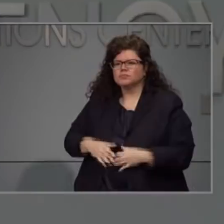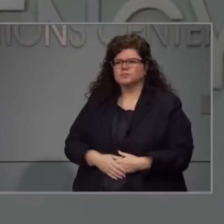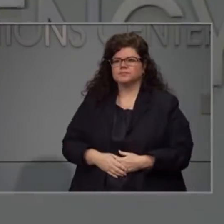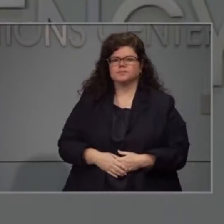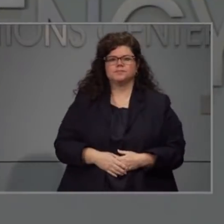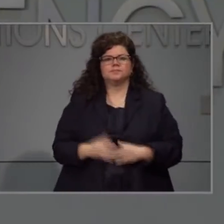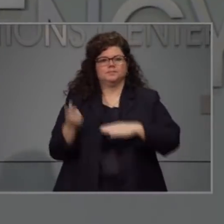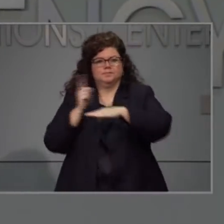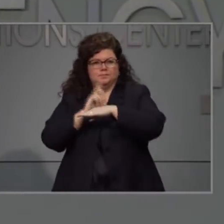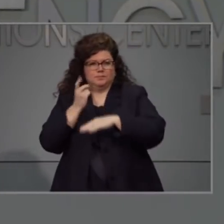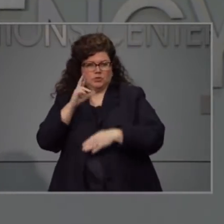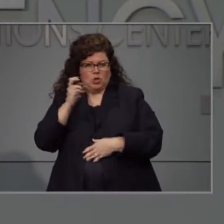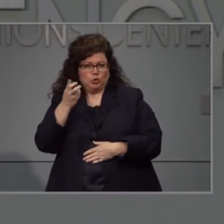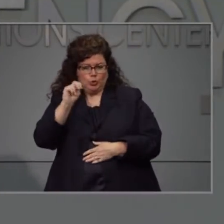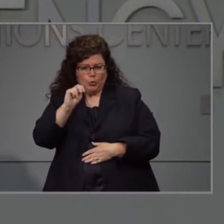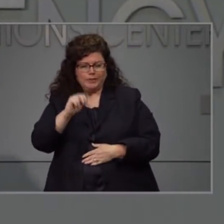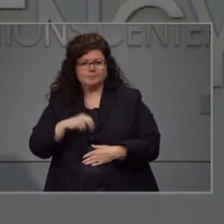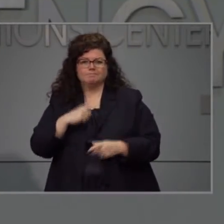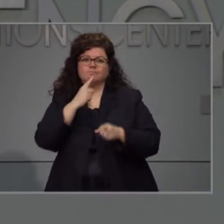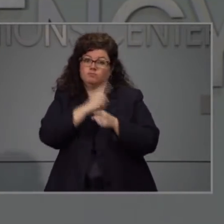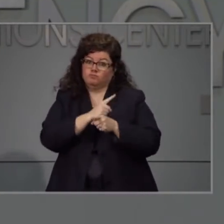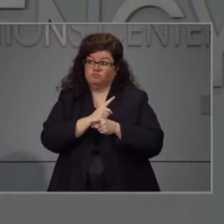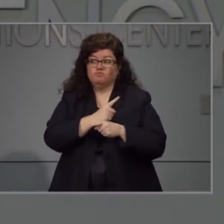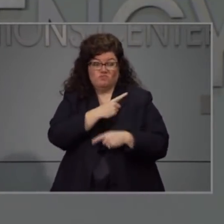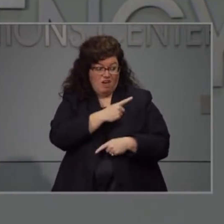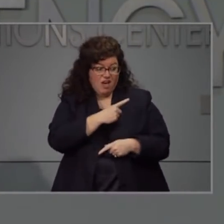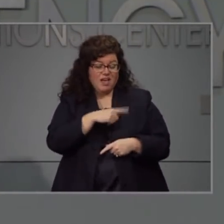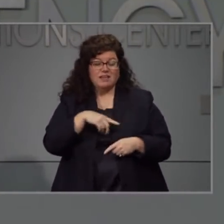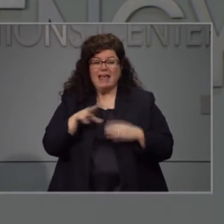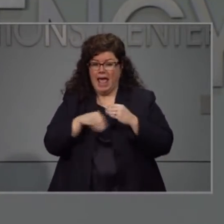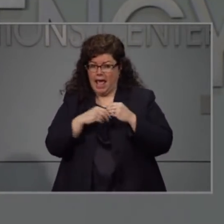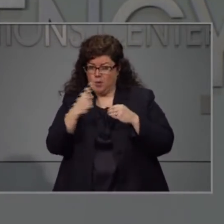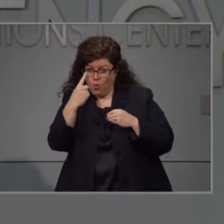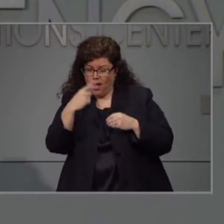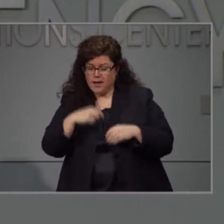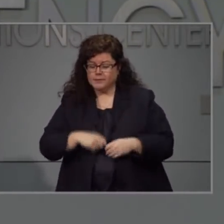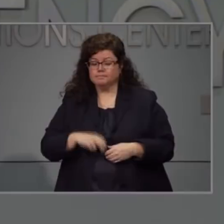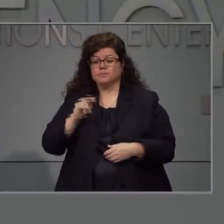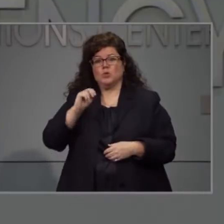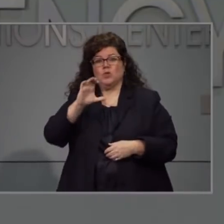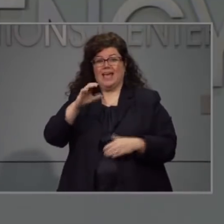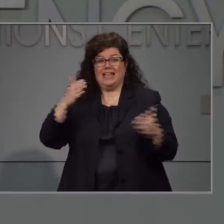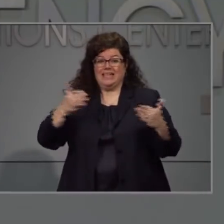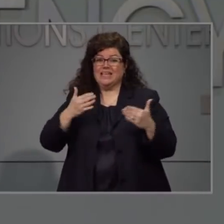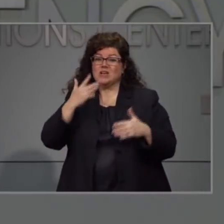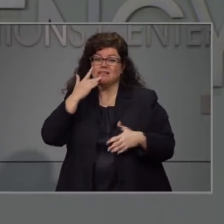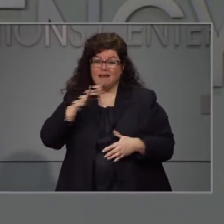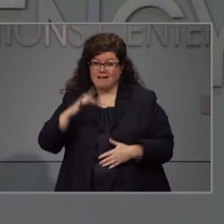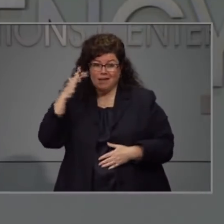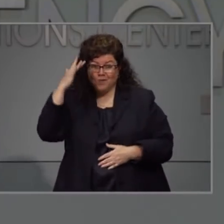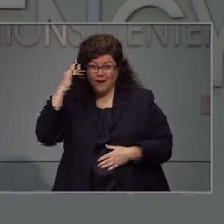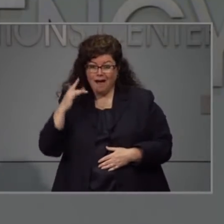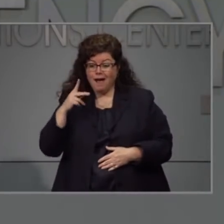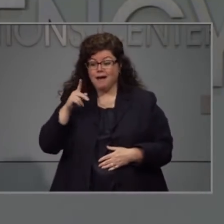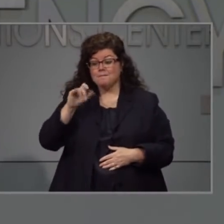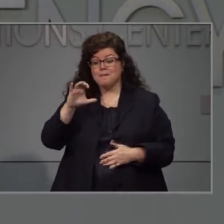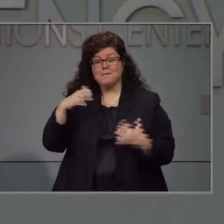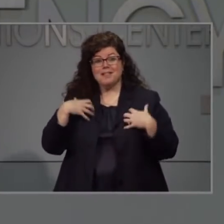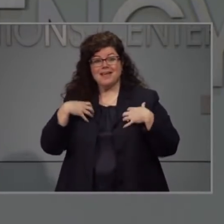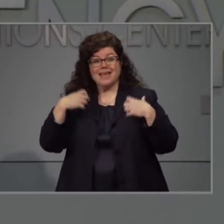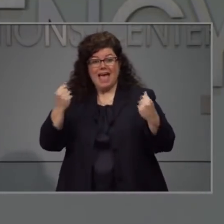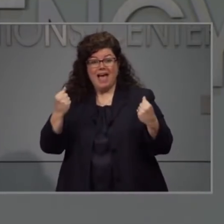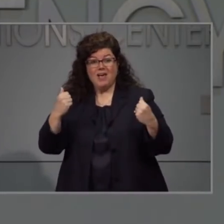Sure. Thank you, Governor. The only thing I'd add is to remind folks that in North Carolina, we're very lucky in that our public health departments, that